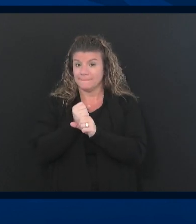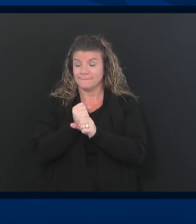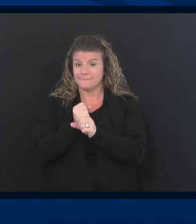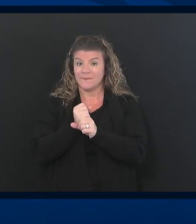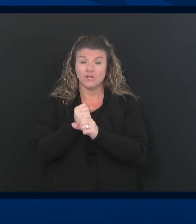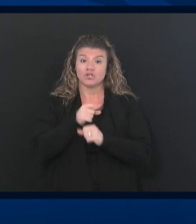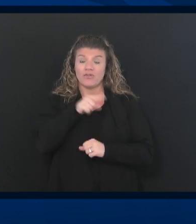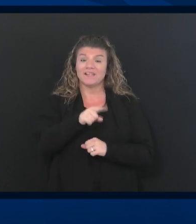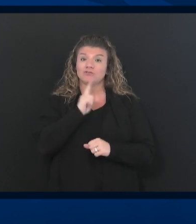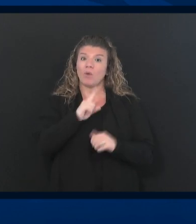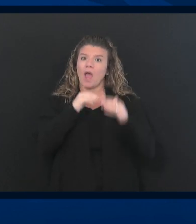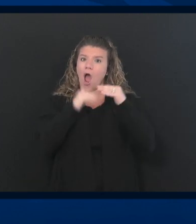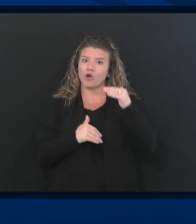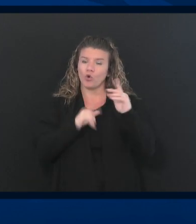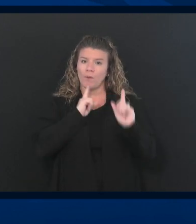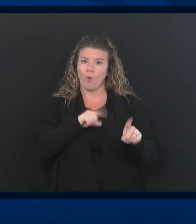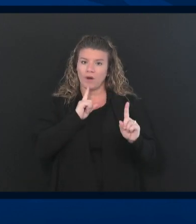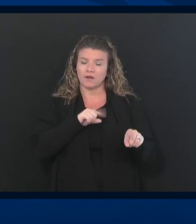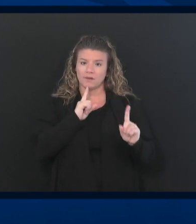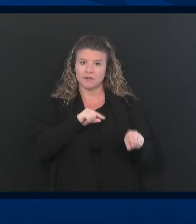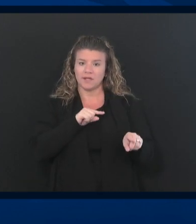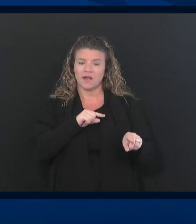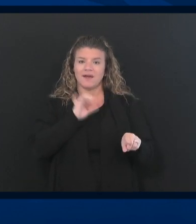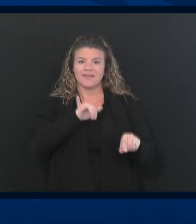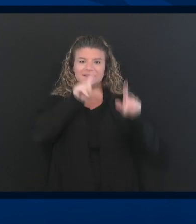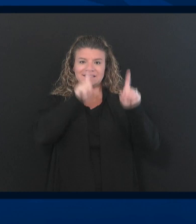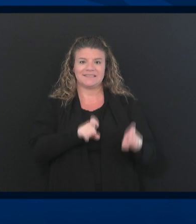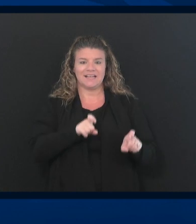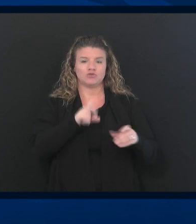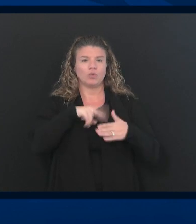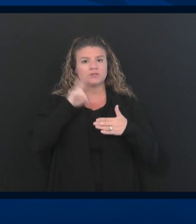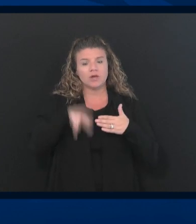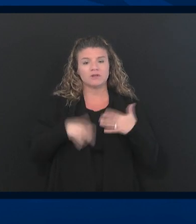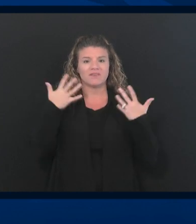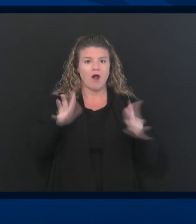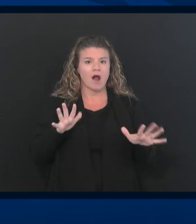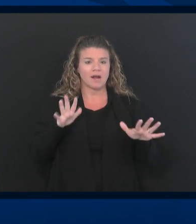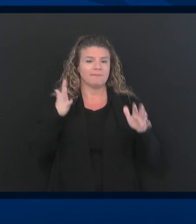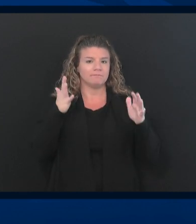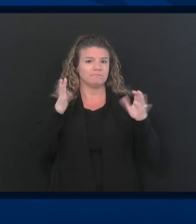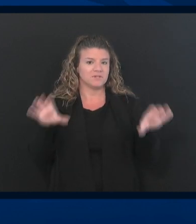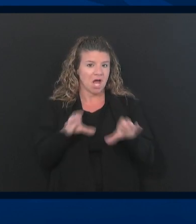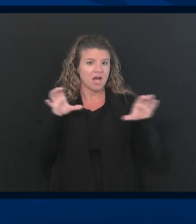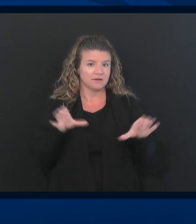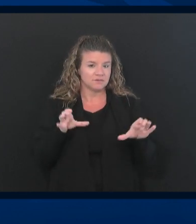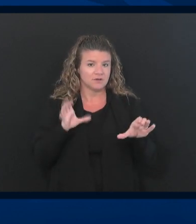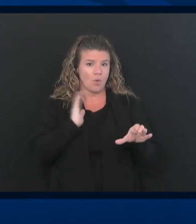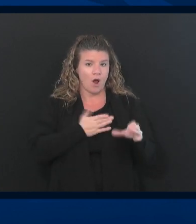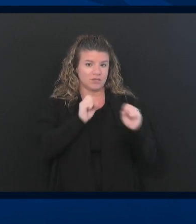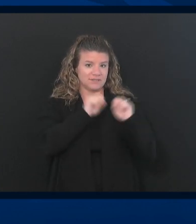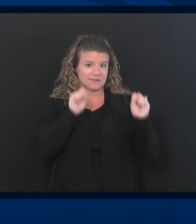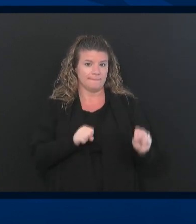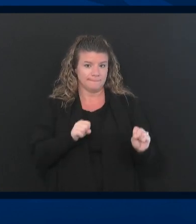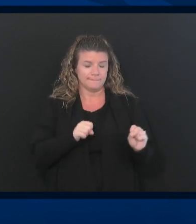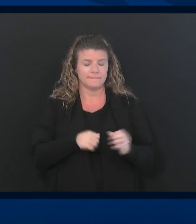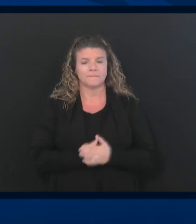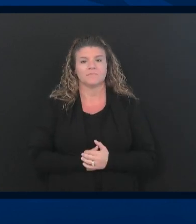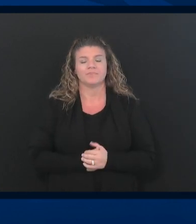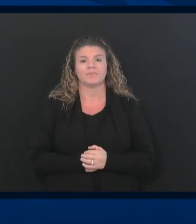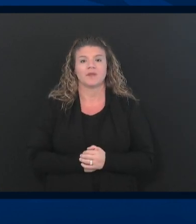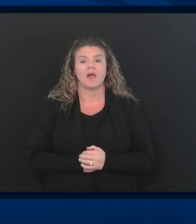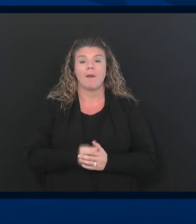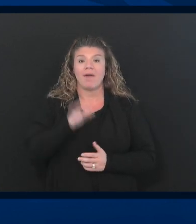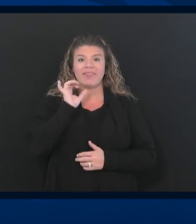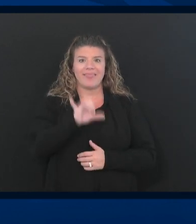an underreporting of the tests results that have been done through the system, through the state. But it is what we